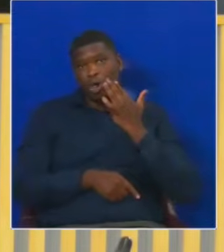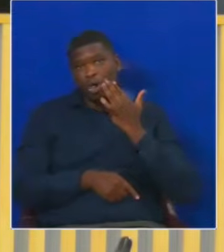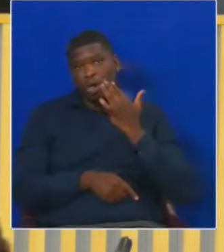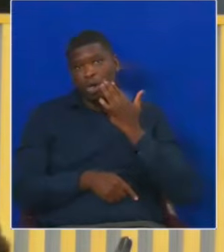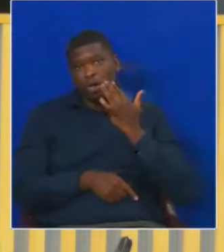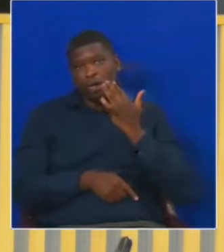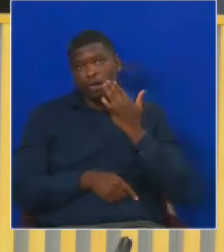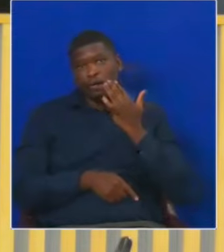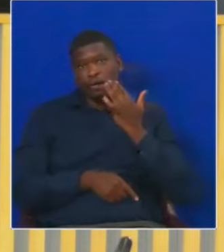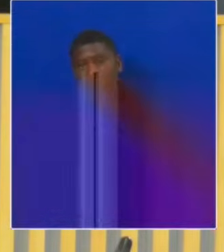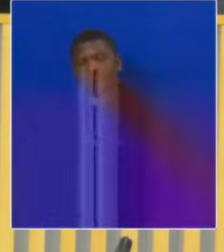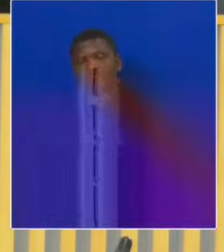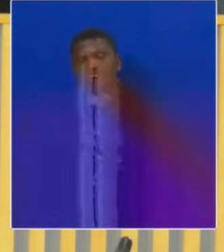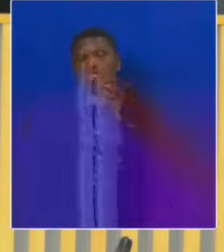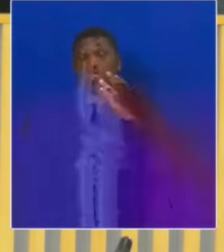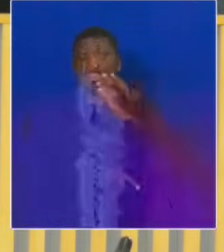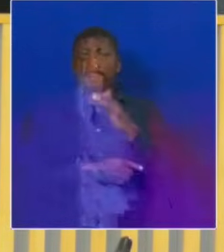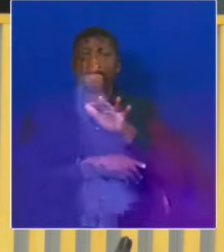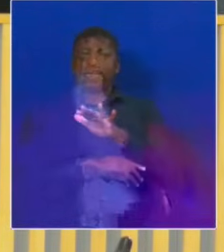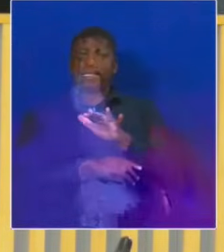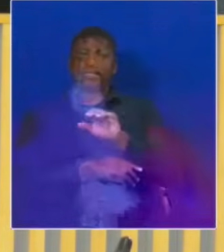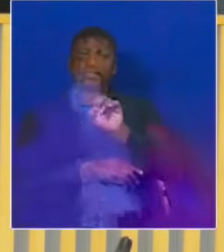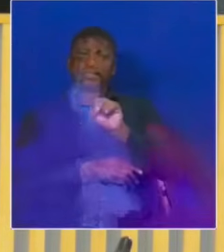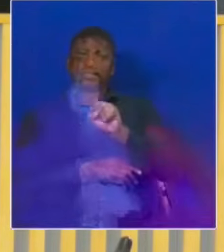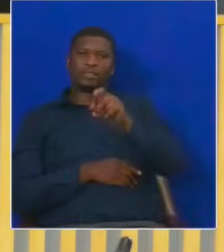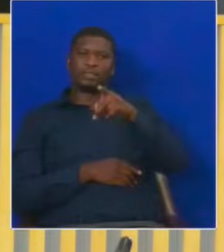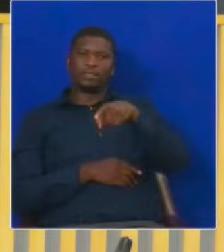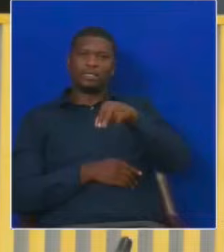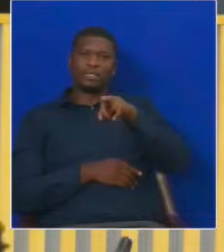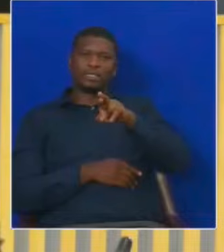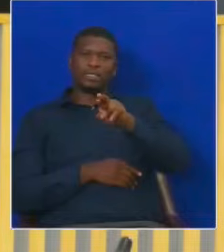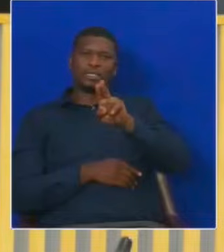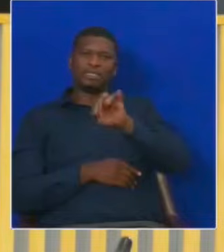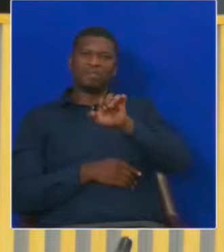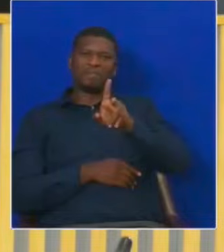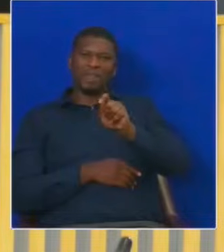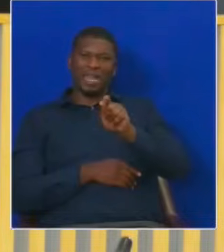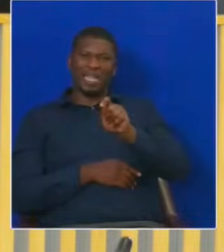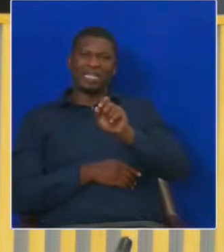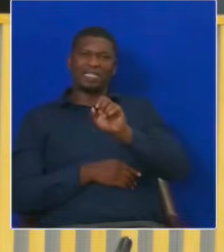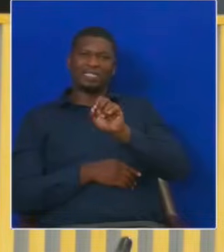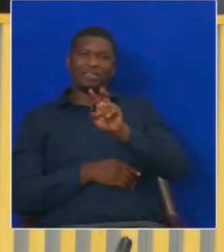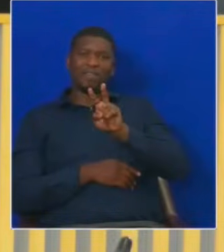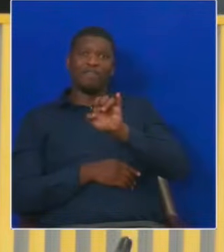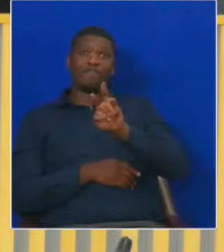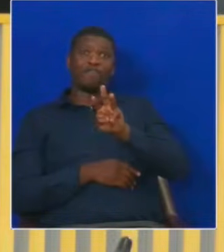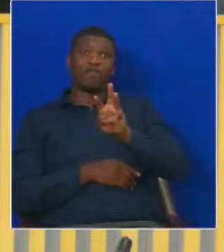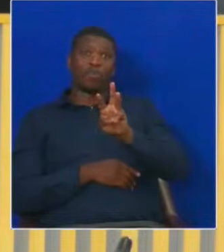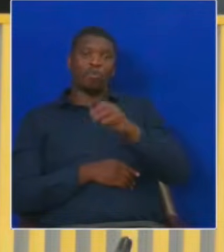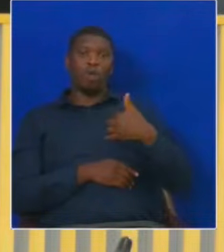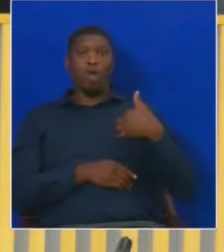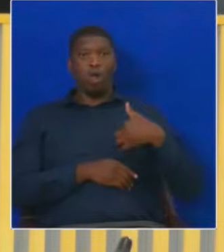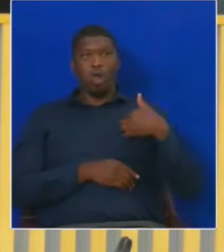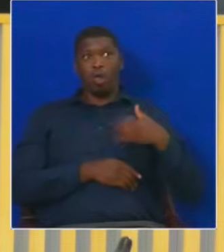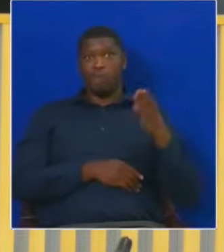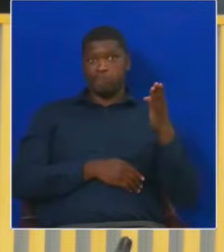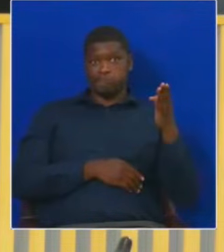Spread View, a coronal spread, so to say, in a